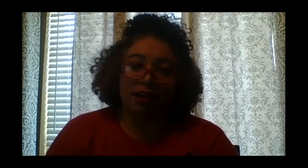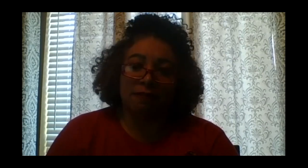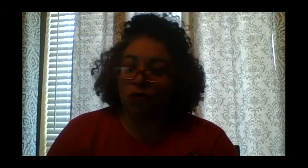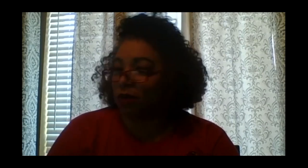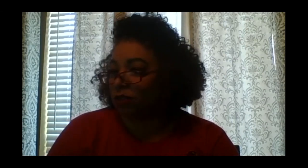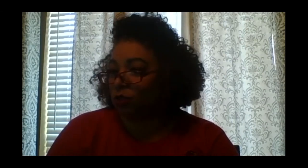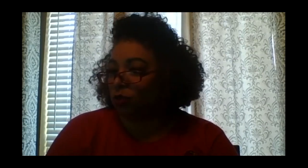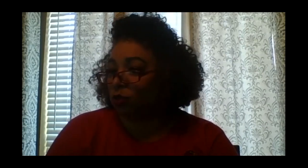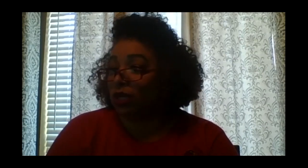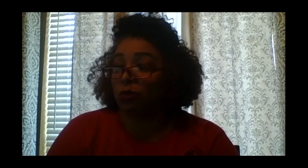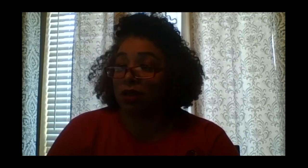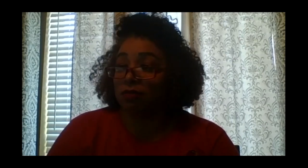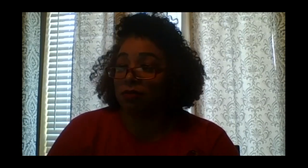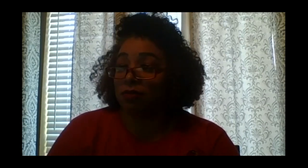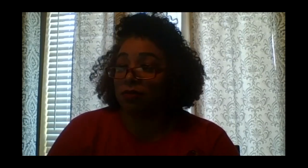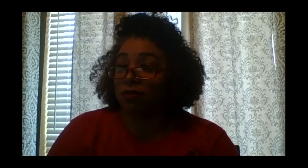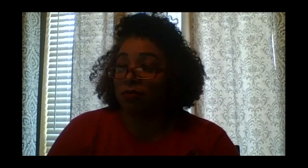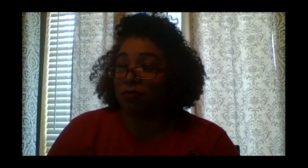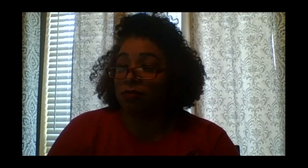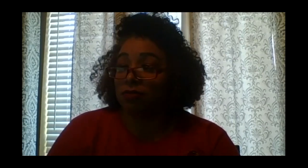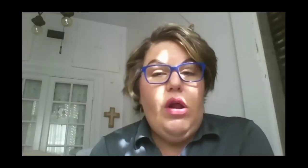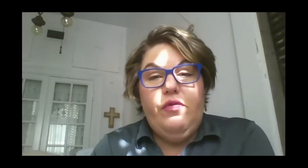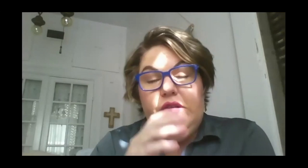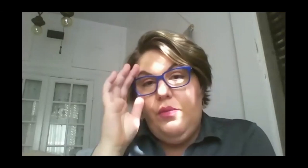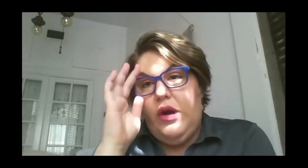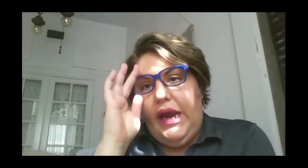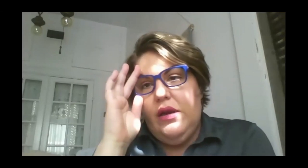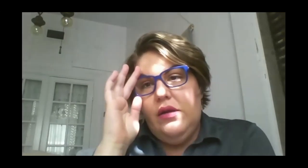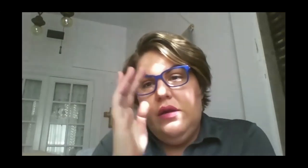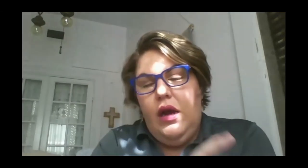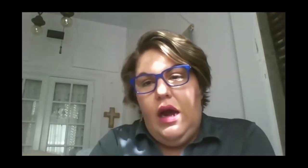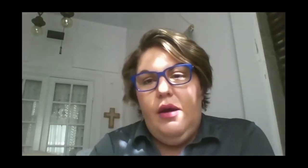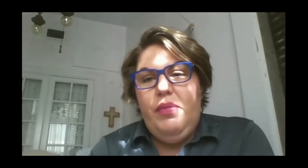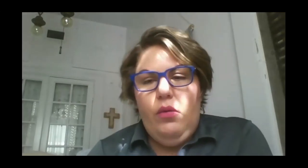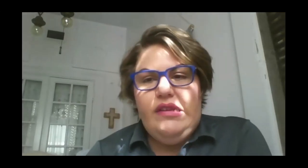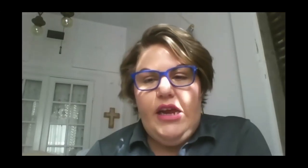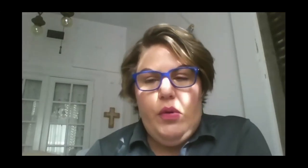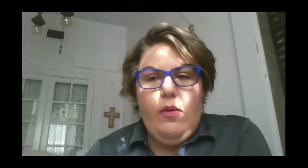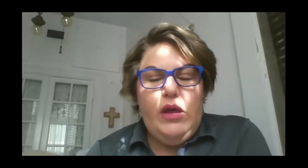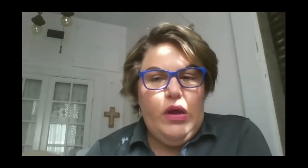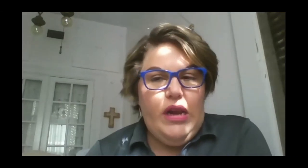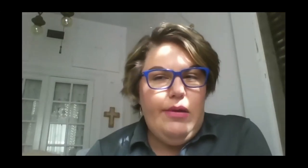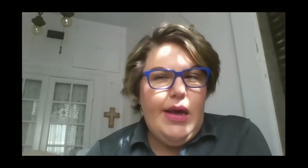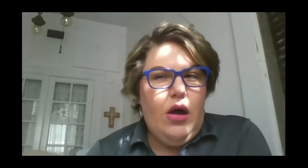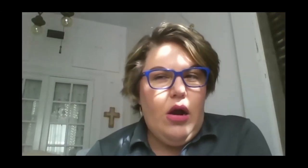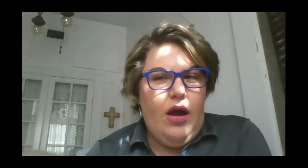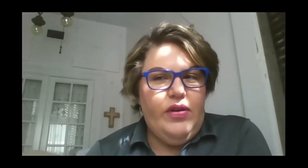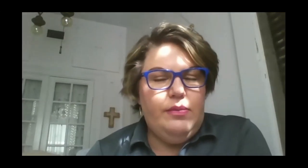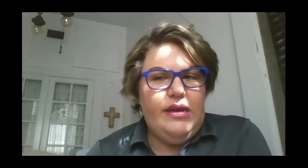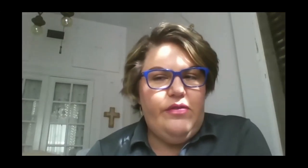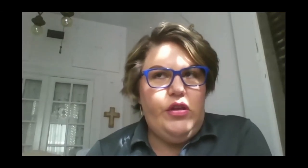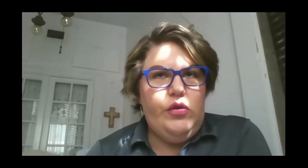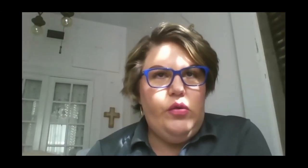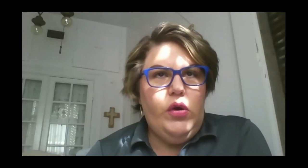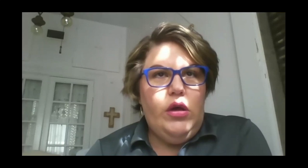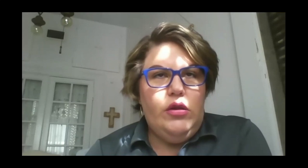aid for 2020? No, not for summer aid. Okay. But I would say you probably want to email our office, because